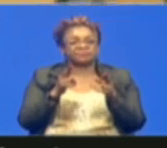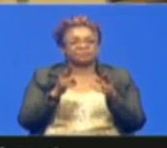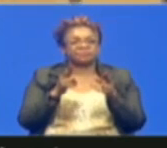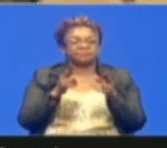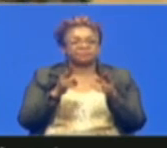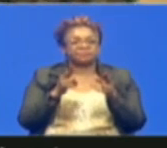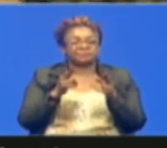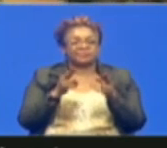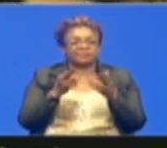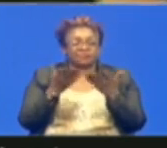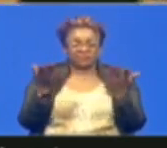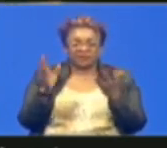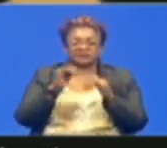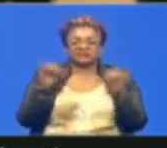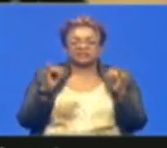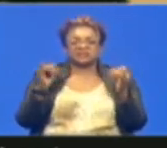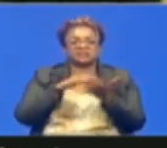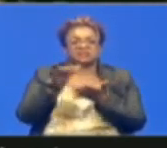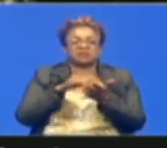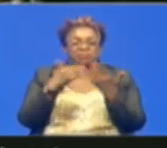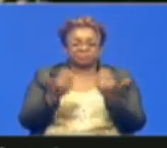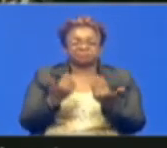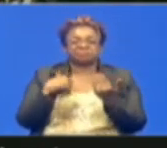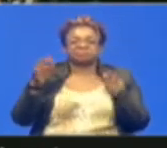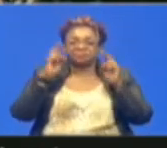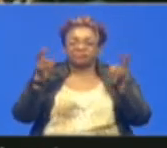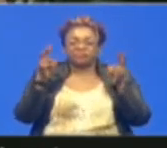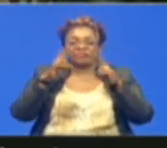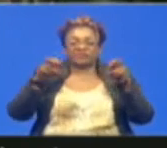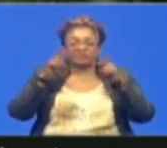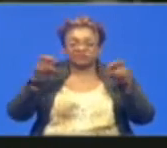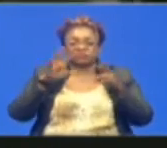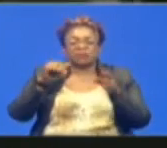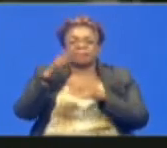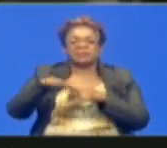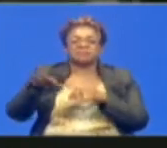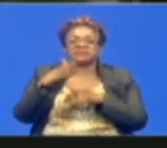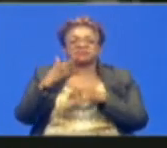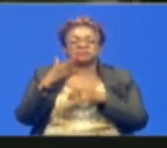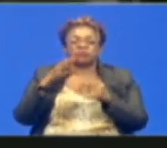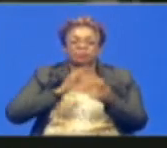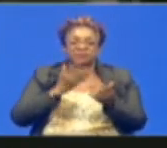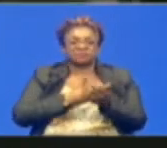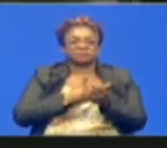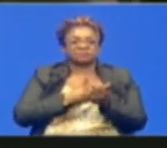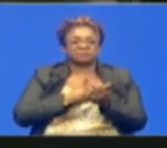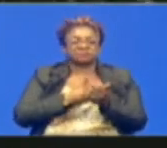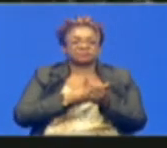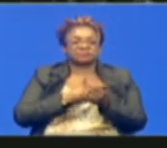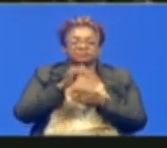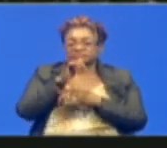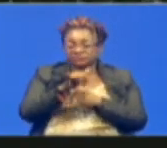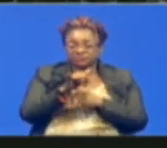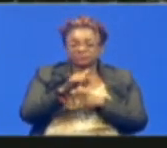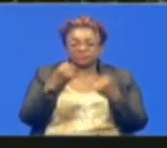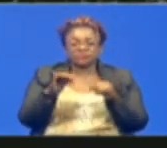anti-corruption body, the Integrity Center, has been the subject of investigations by a parliamentary watchdog committee that is looking into